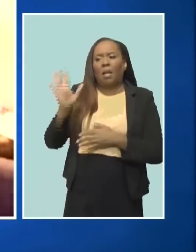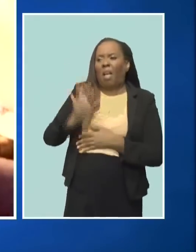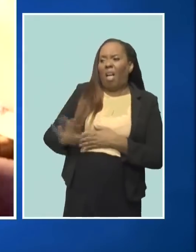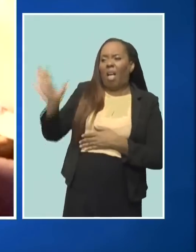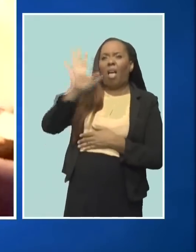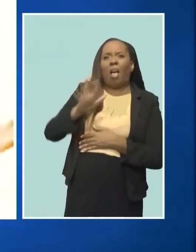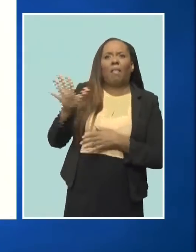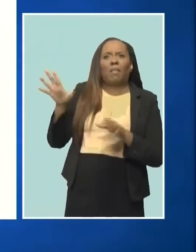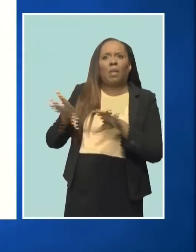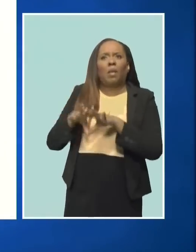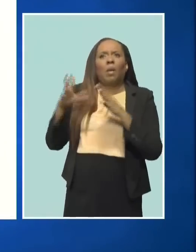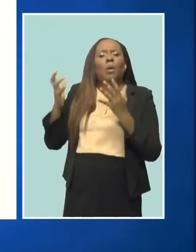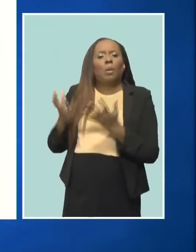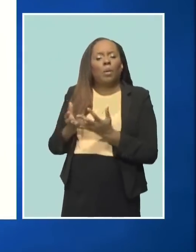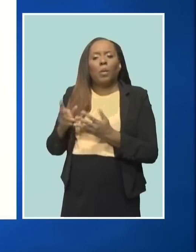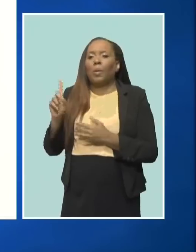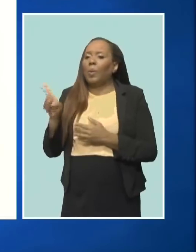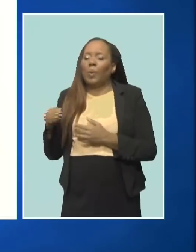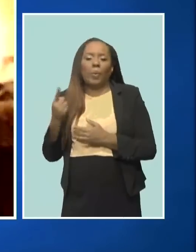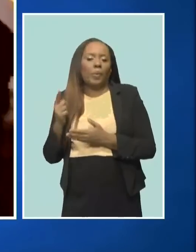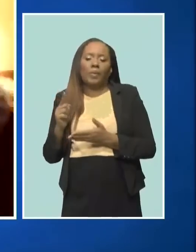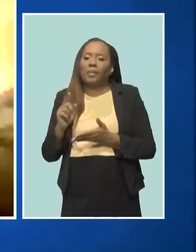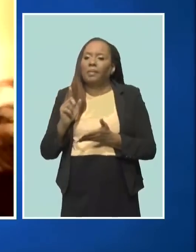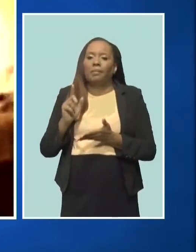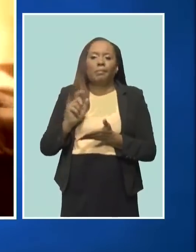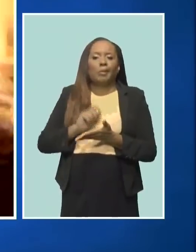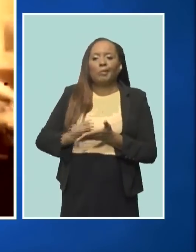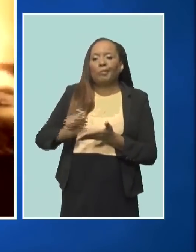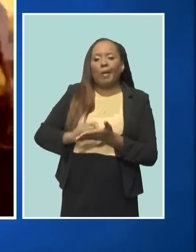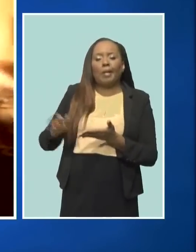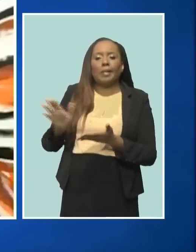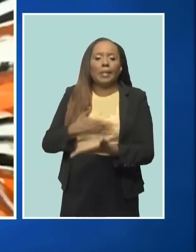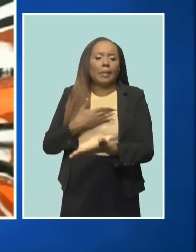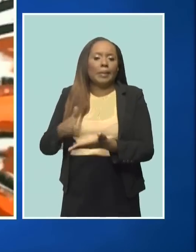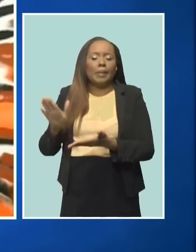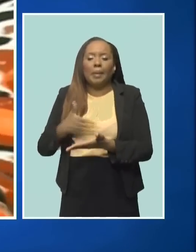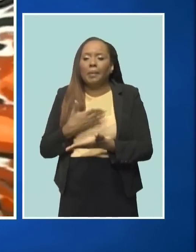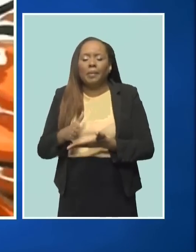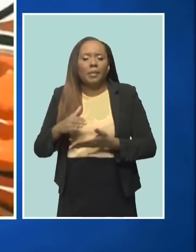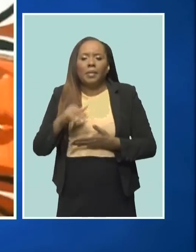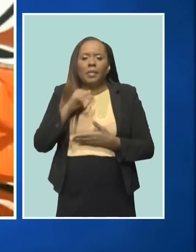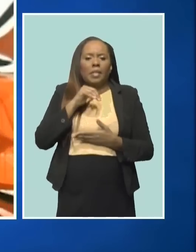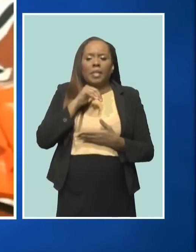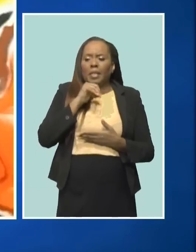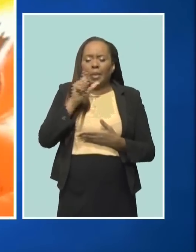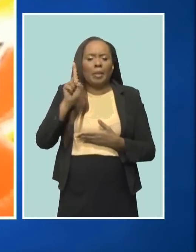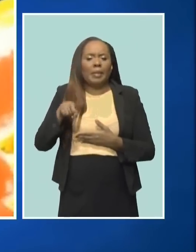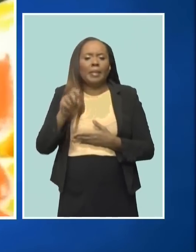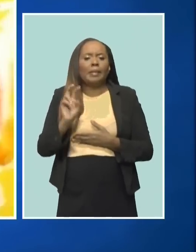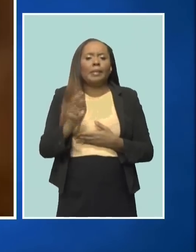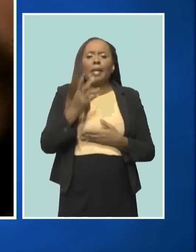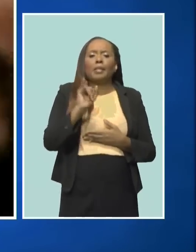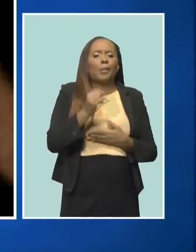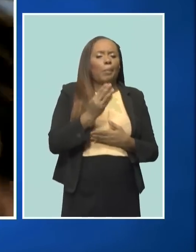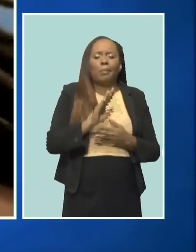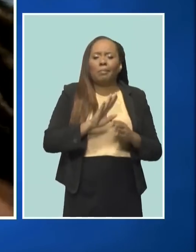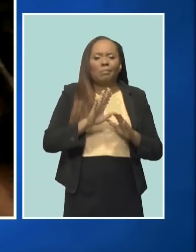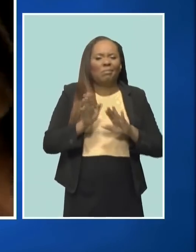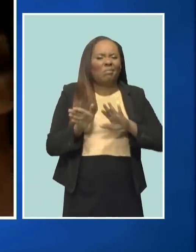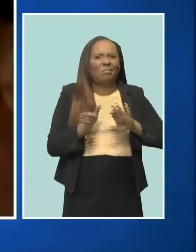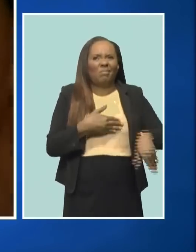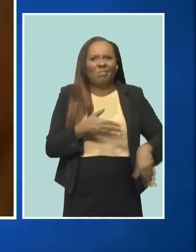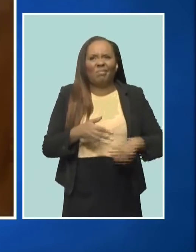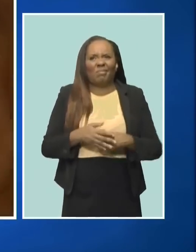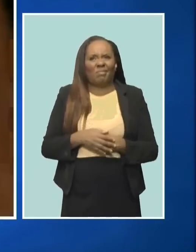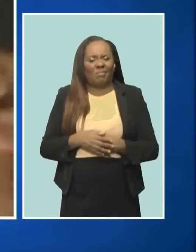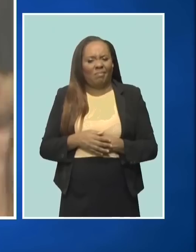actually make a living off of music and their musicianship that we have never heard of them. They have